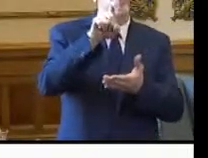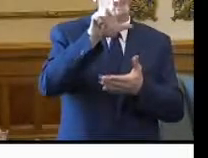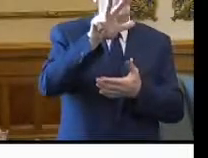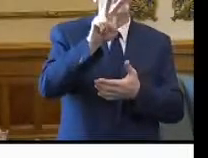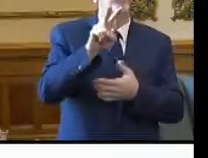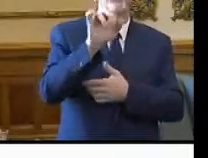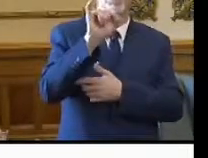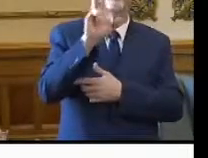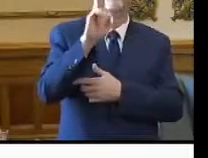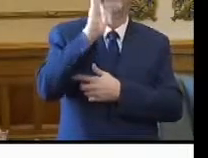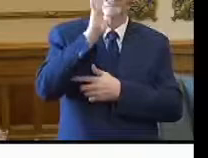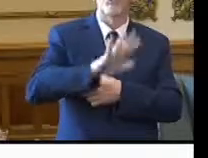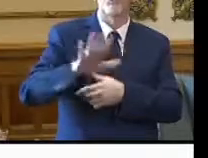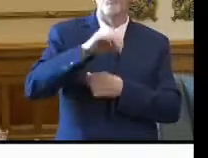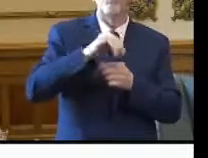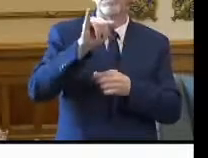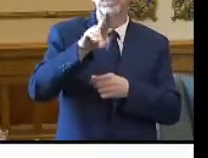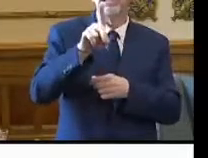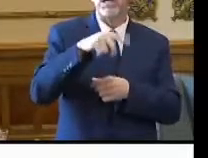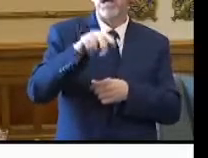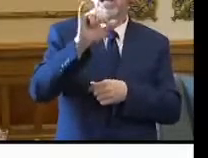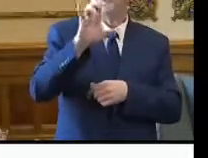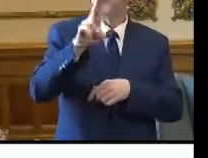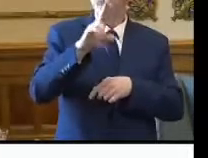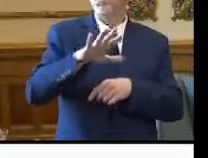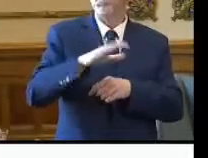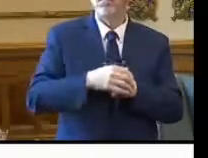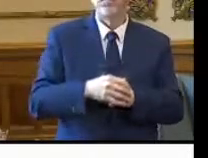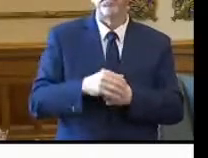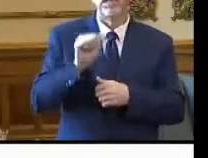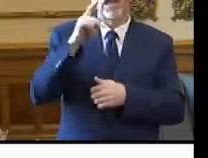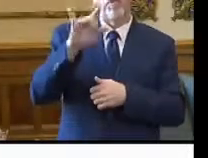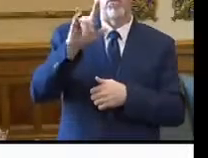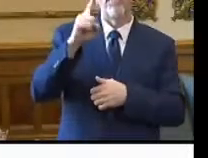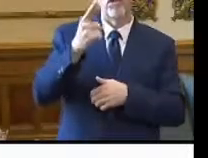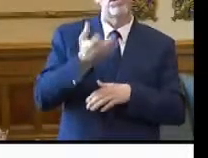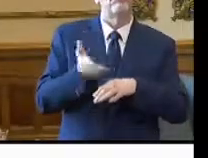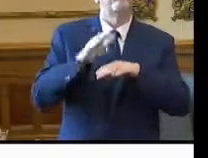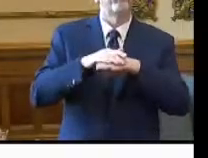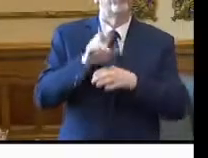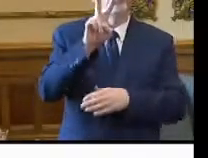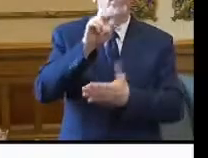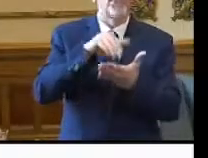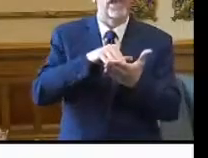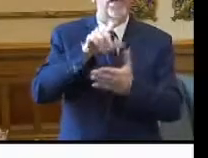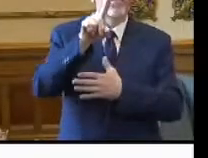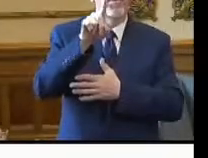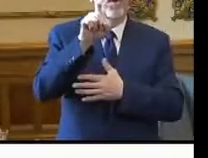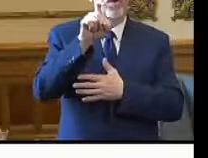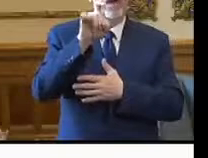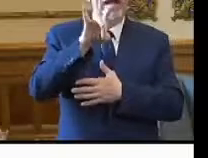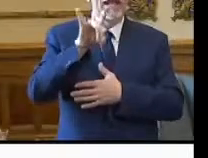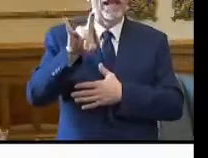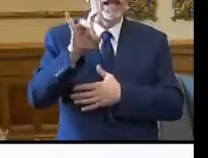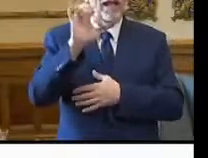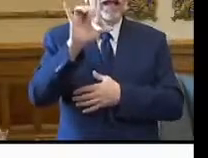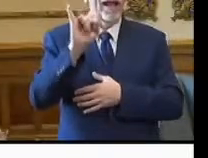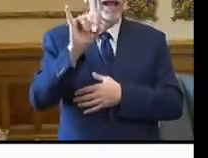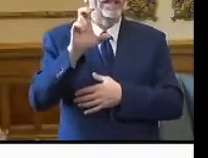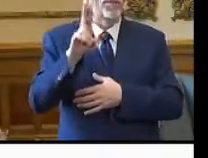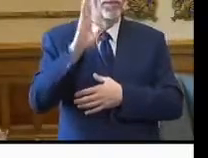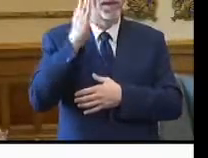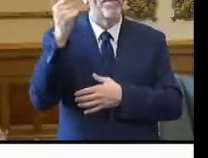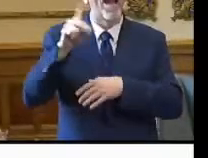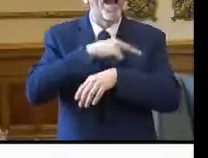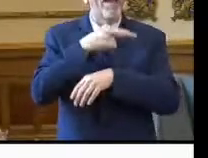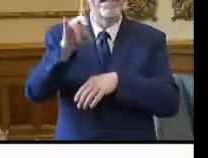1,132 ICU beds in the state of Indiana. As of April 1st, that number had increased to 2,188 because our hospitals had